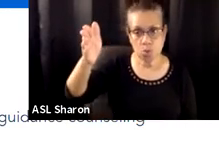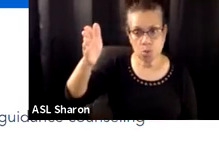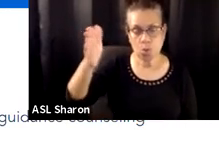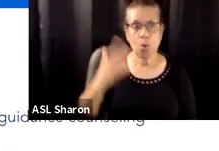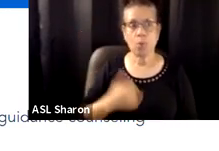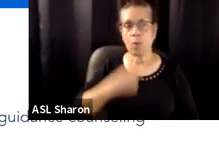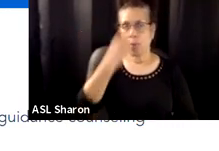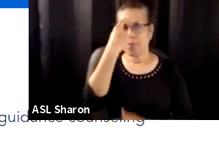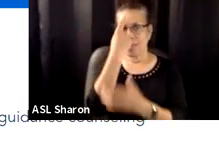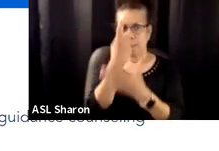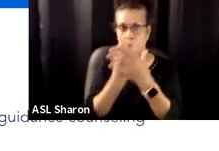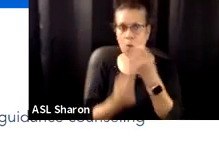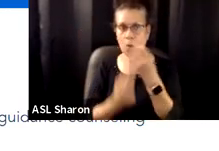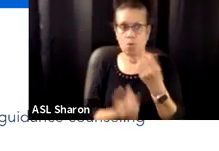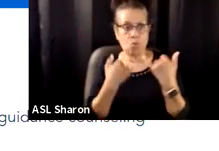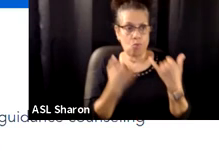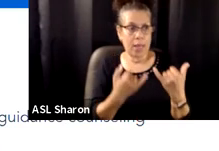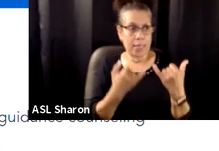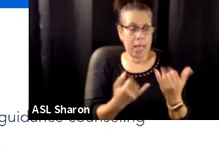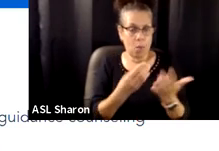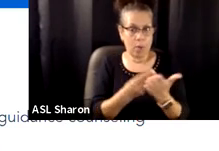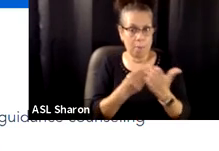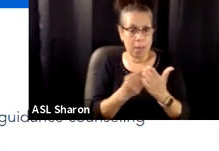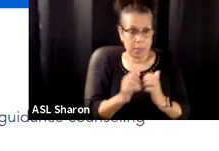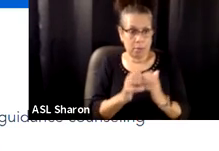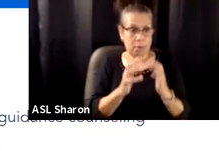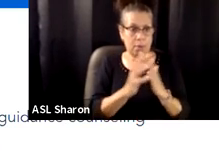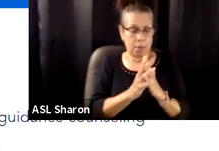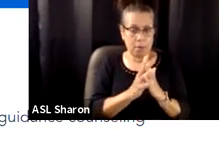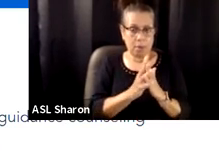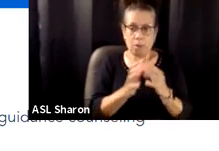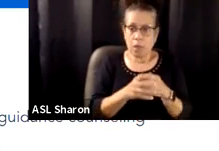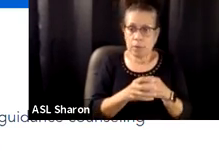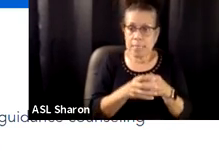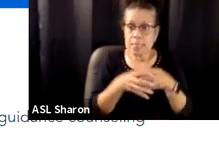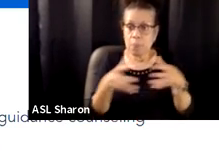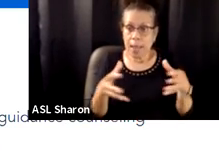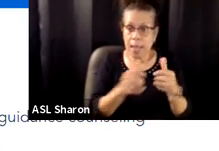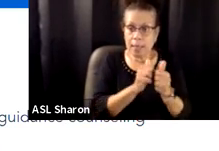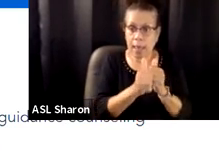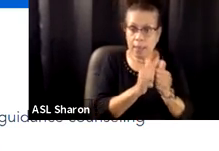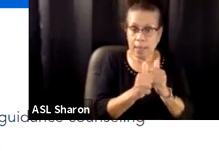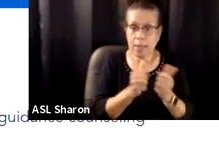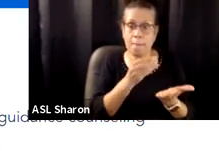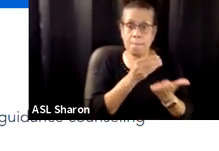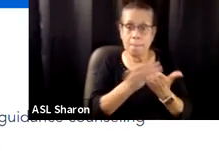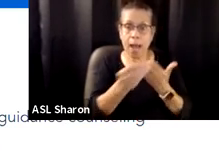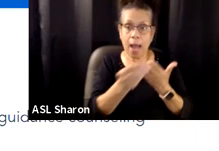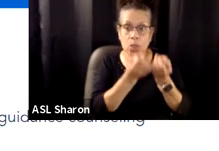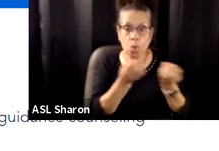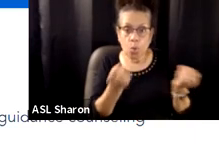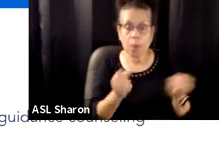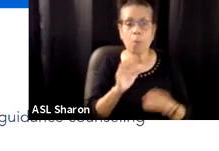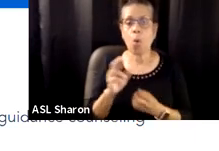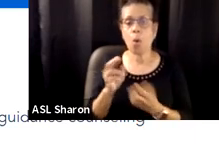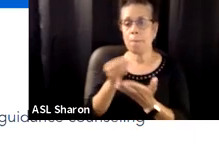both about you know launching for instance expanded athletics and buying equipment or buying new